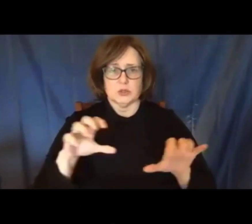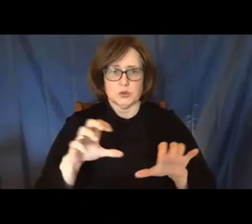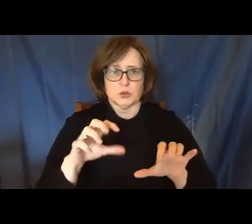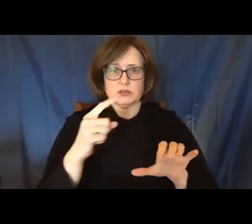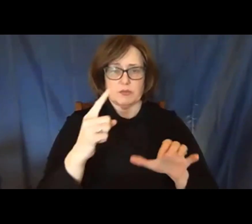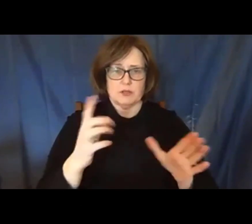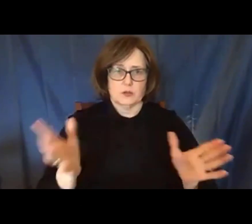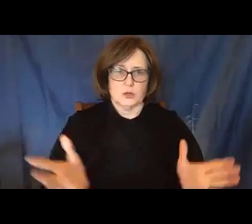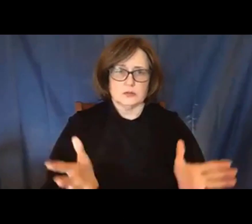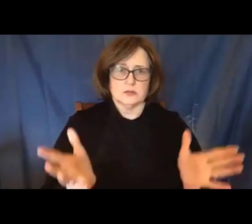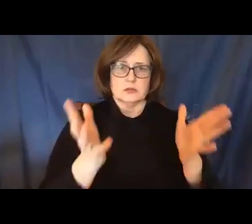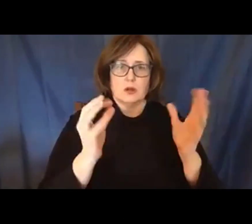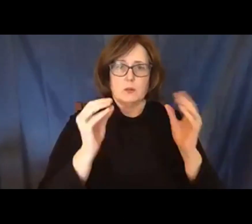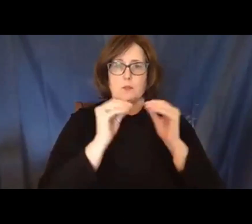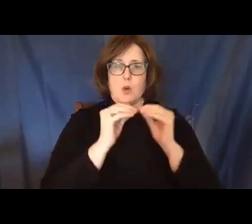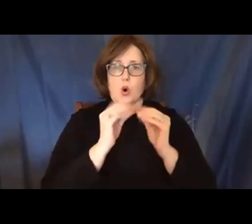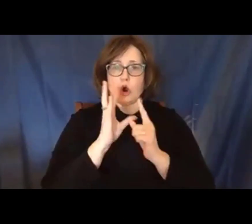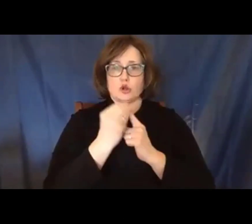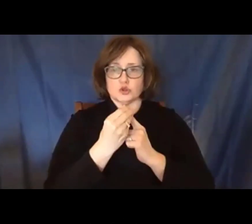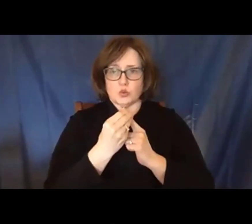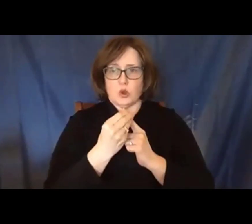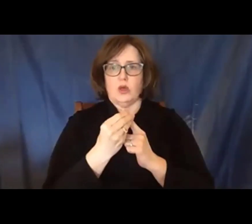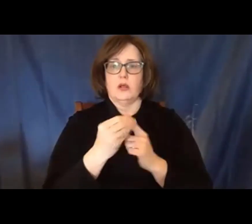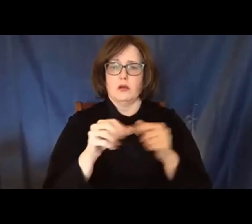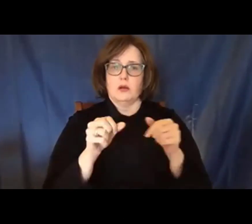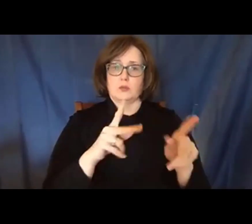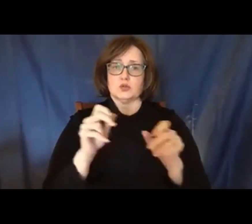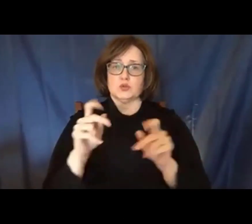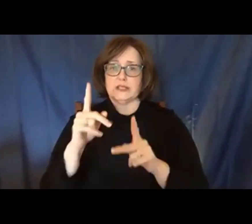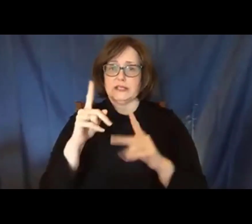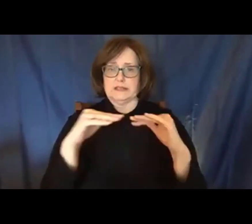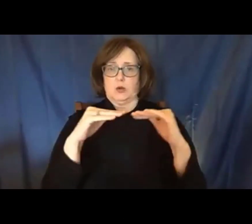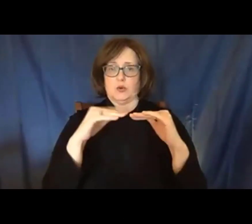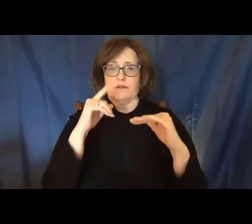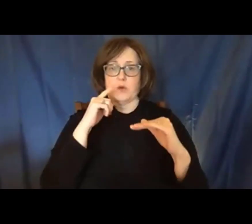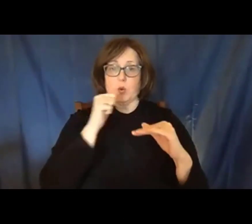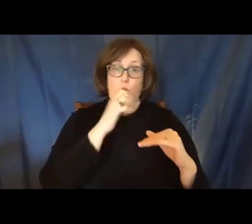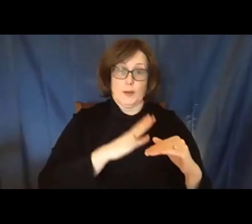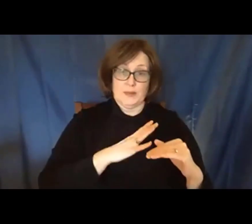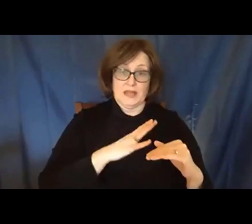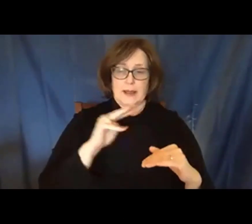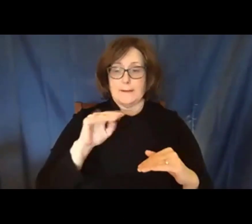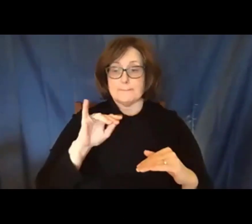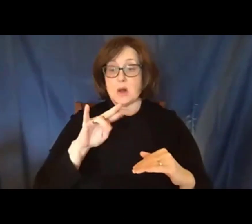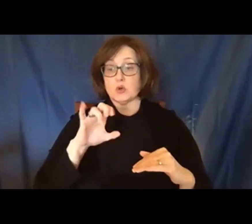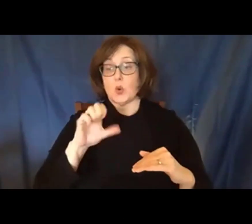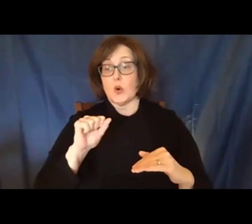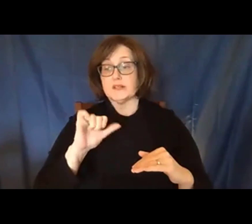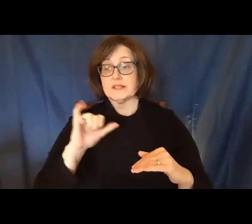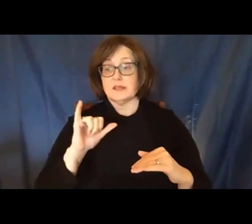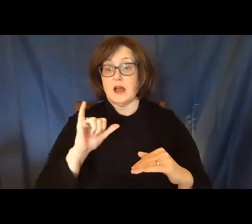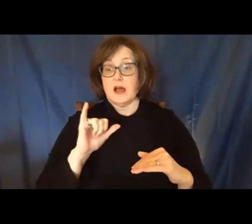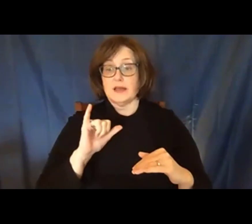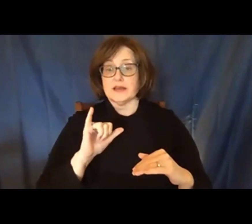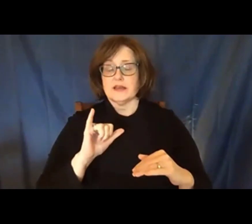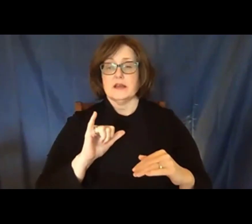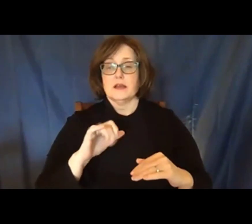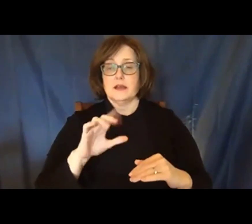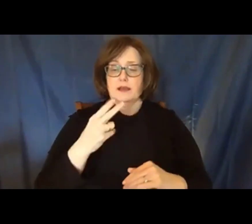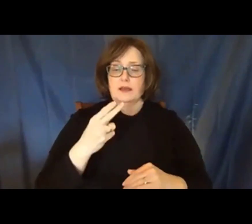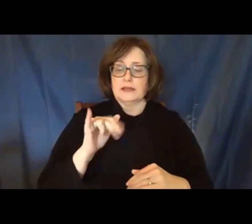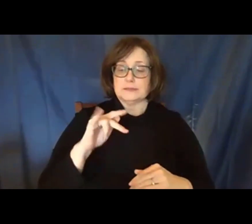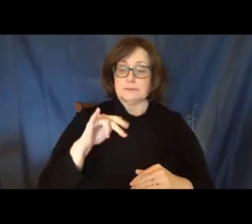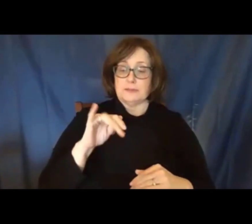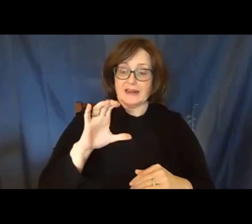cultural opportunities that are more equitable to women and minorities, like Hispanics and people of color, to alleviate this major divide here at RIT?